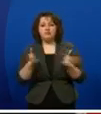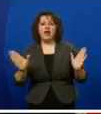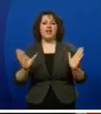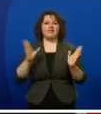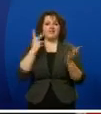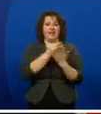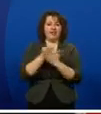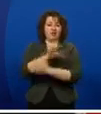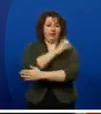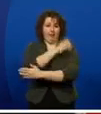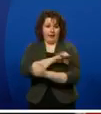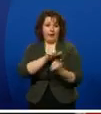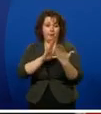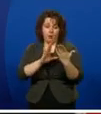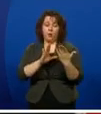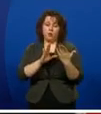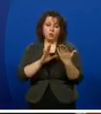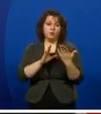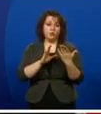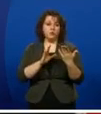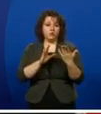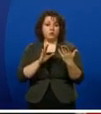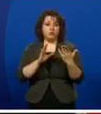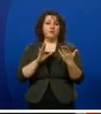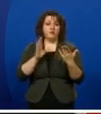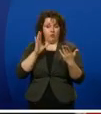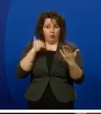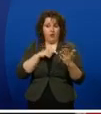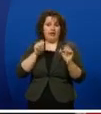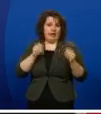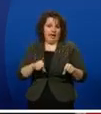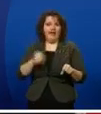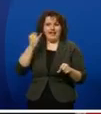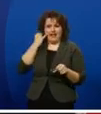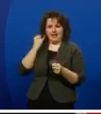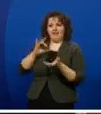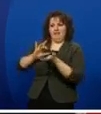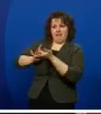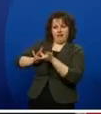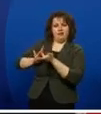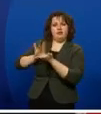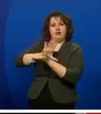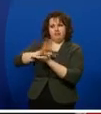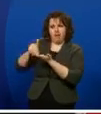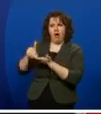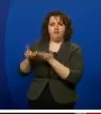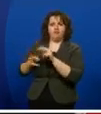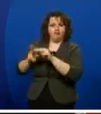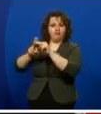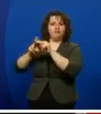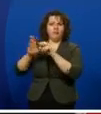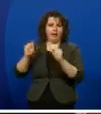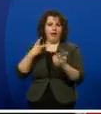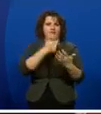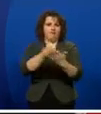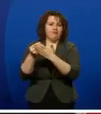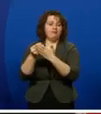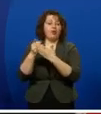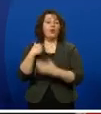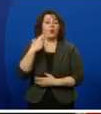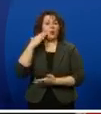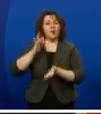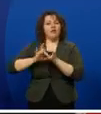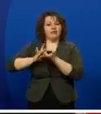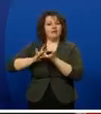approach like this is scalable as supply and eligibility increases. We knew that the vaccine supply